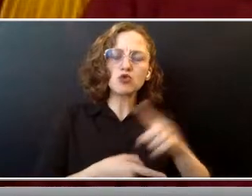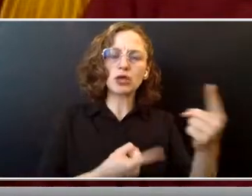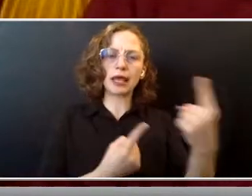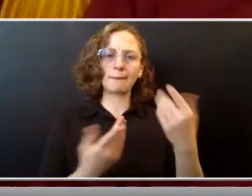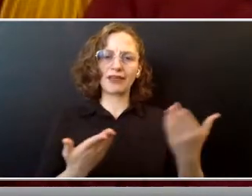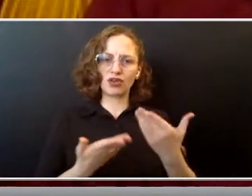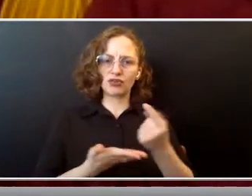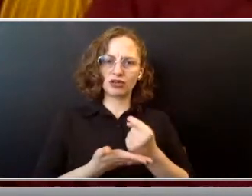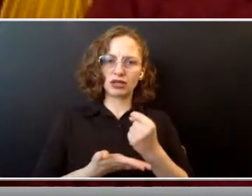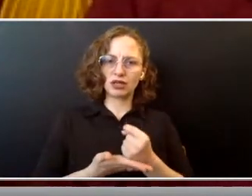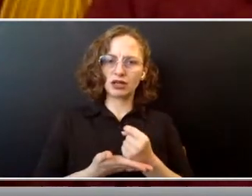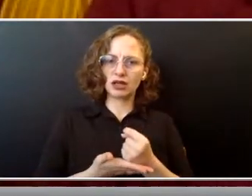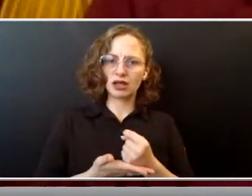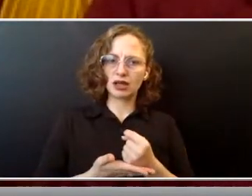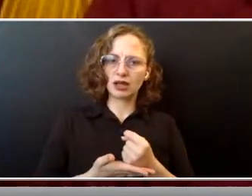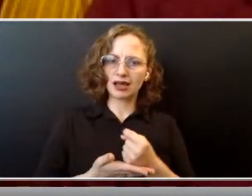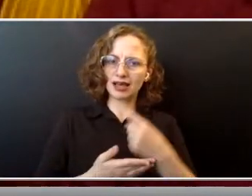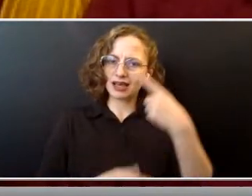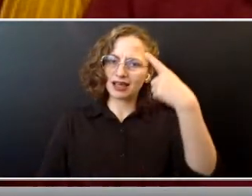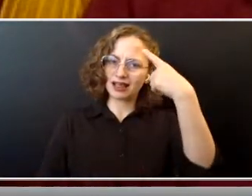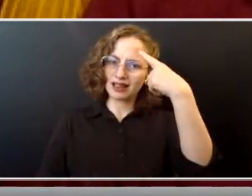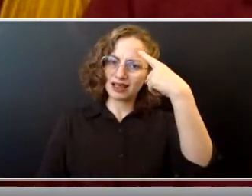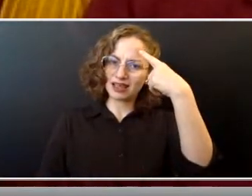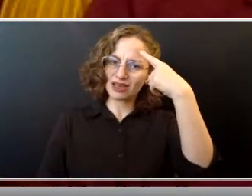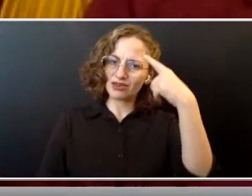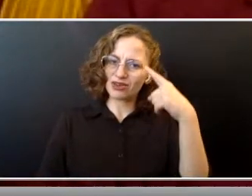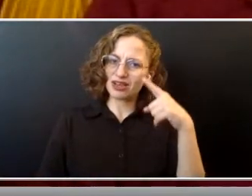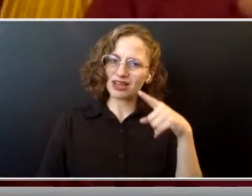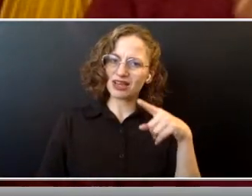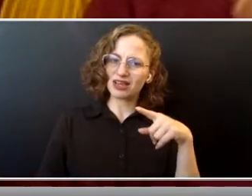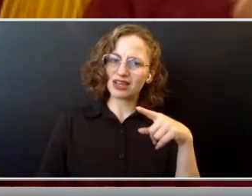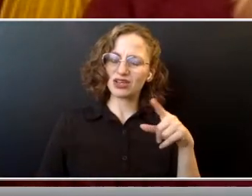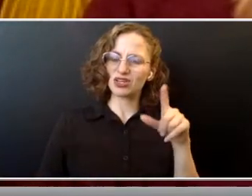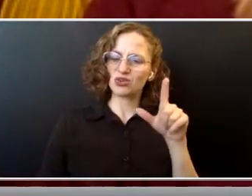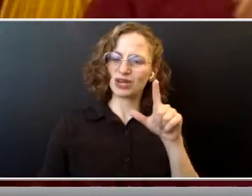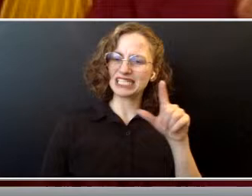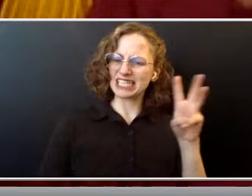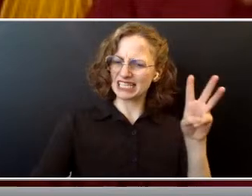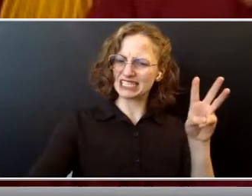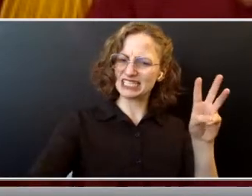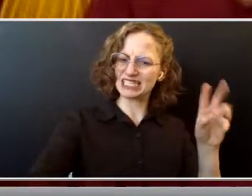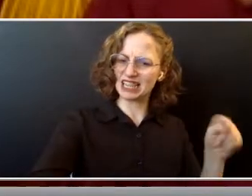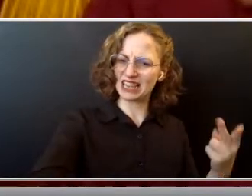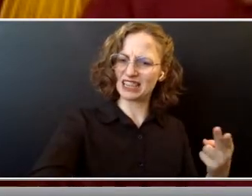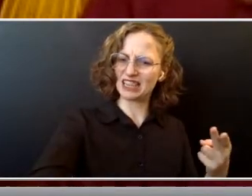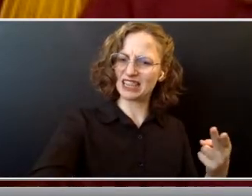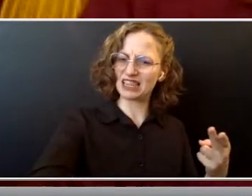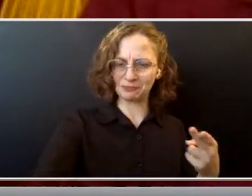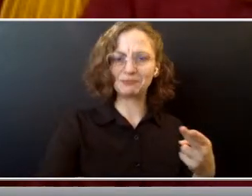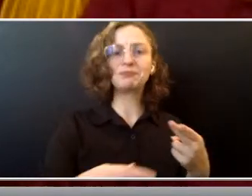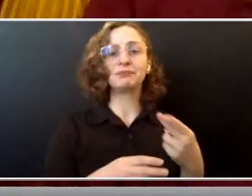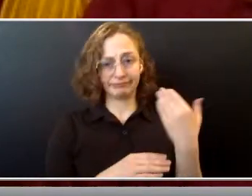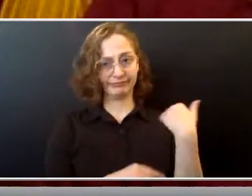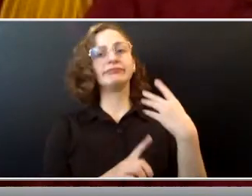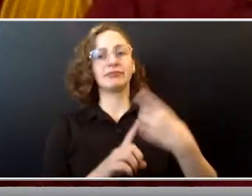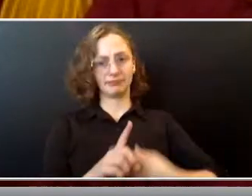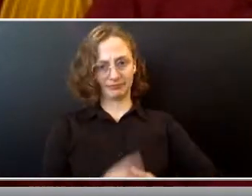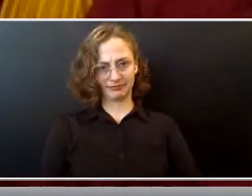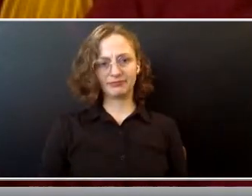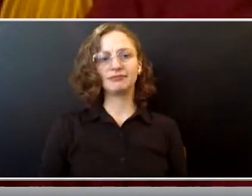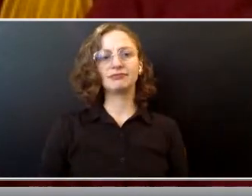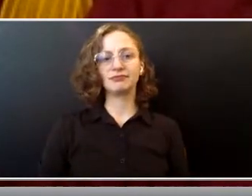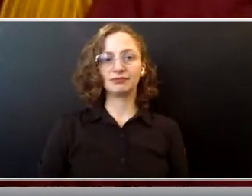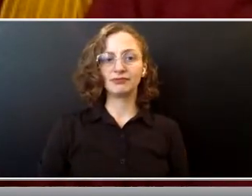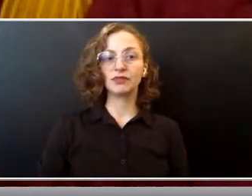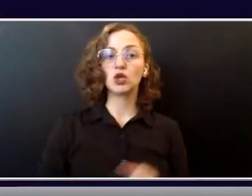I believe it was the 20th. Yeah, last month. So you drive,